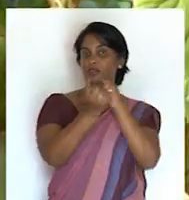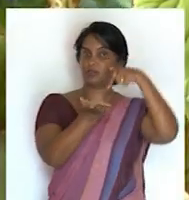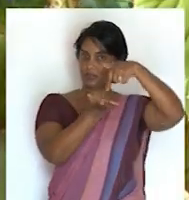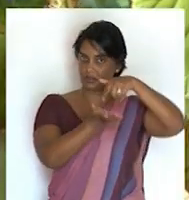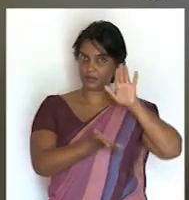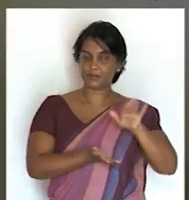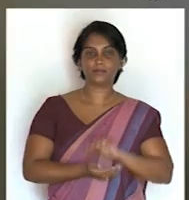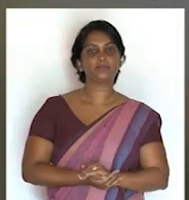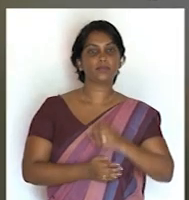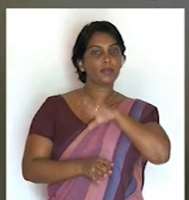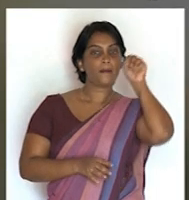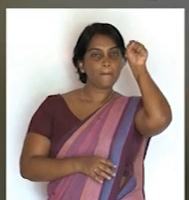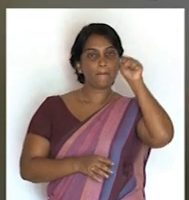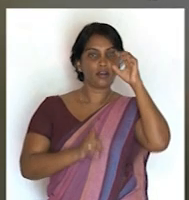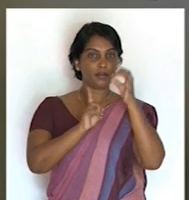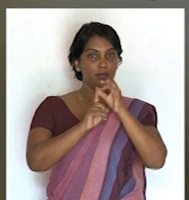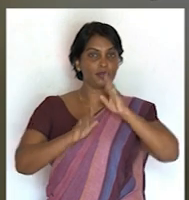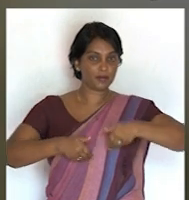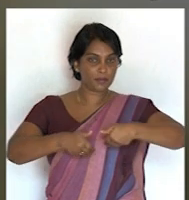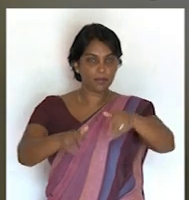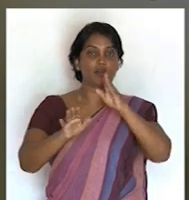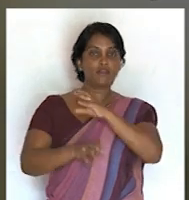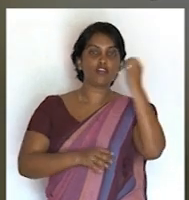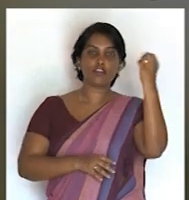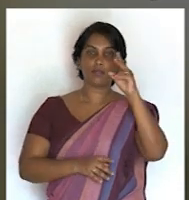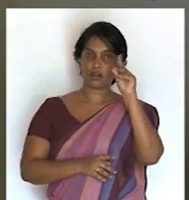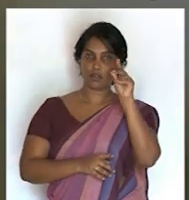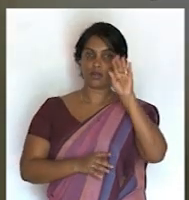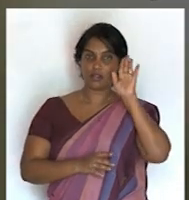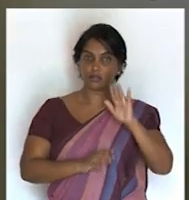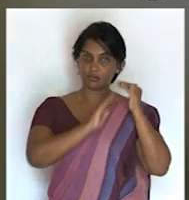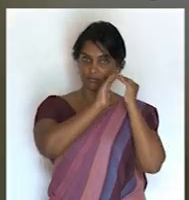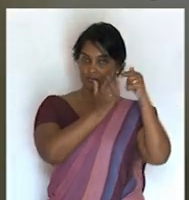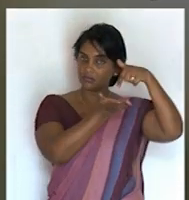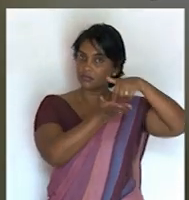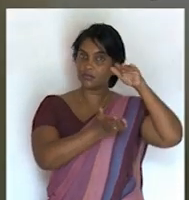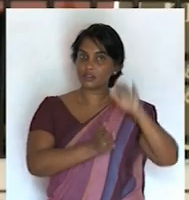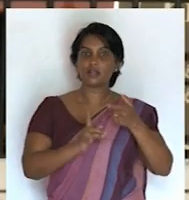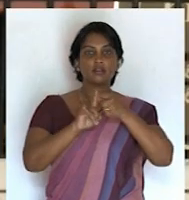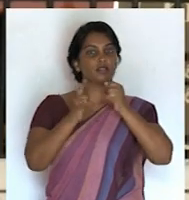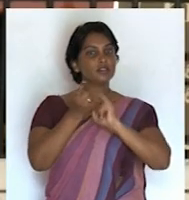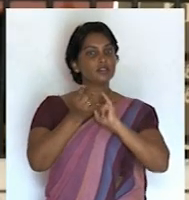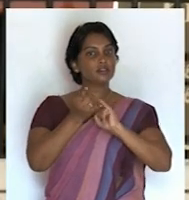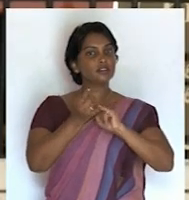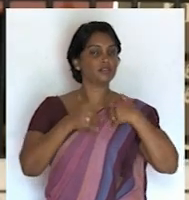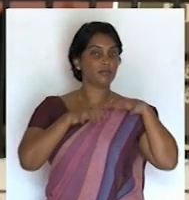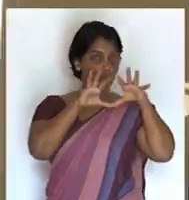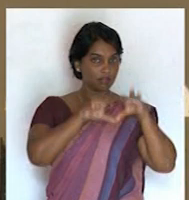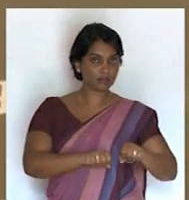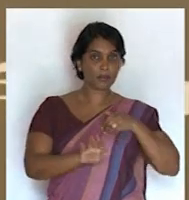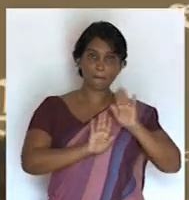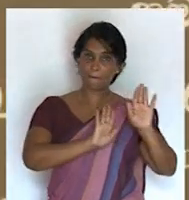is called Child Guidance Center, situated at number 11 Vela Road, Pathirakoda,